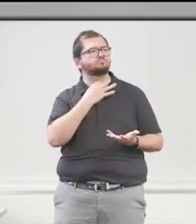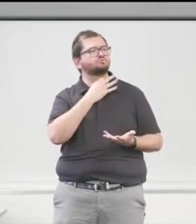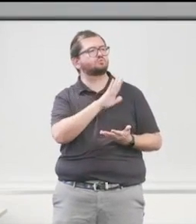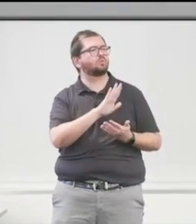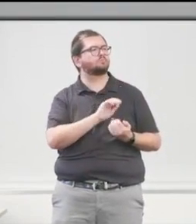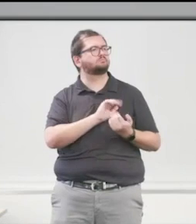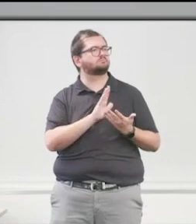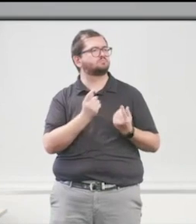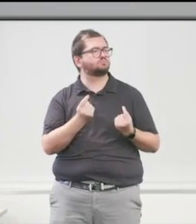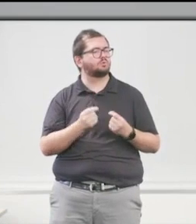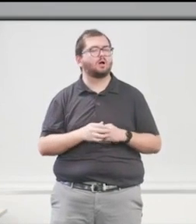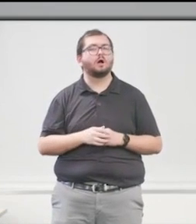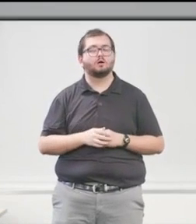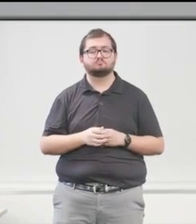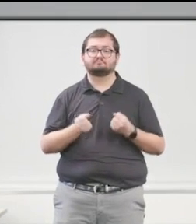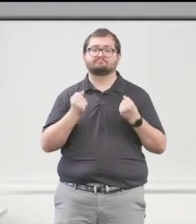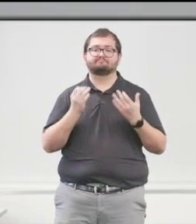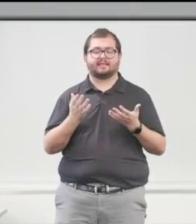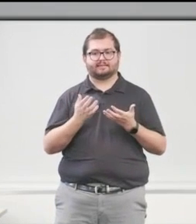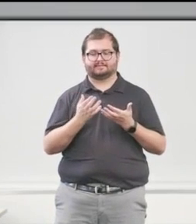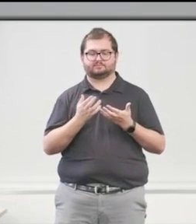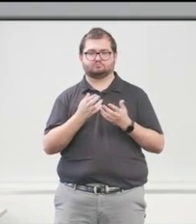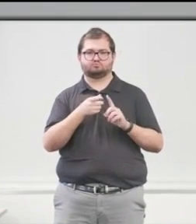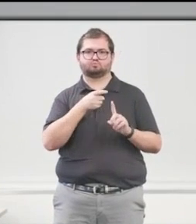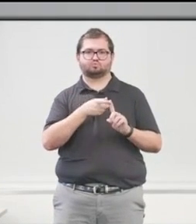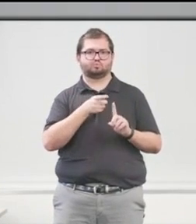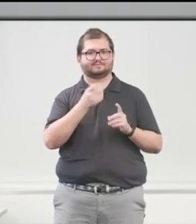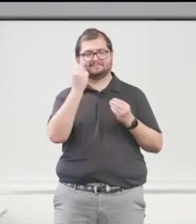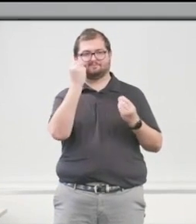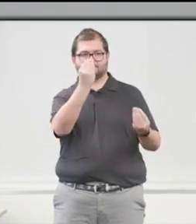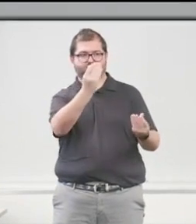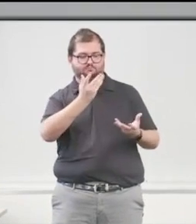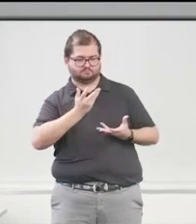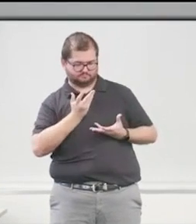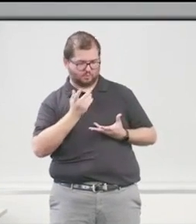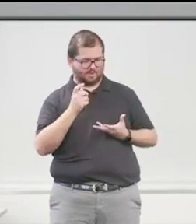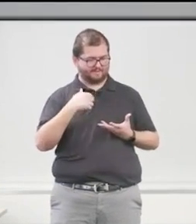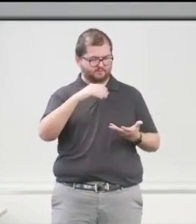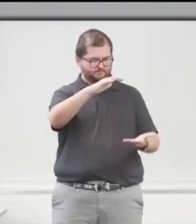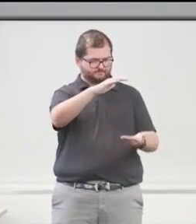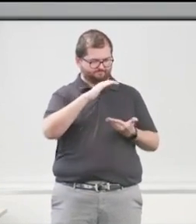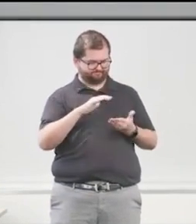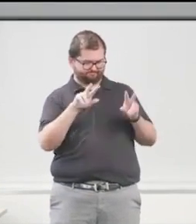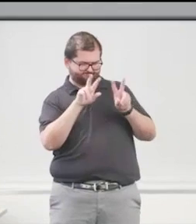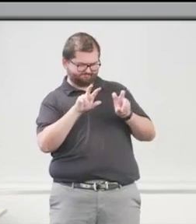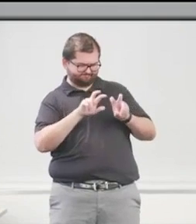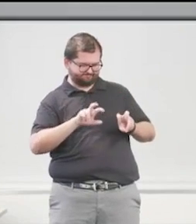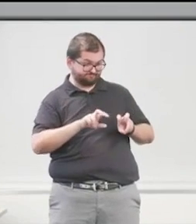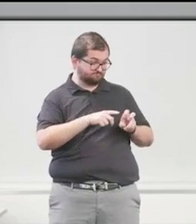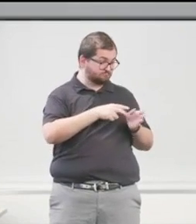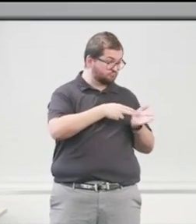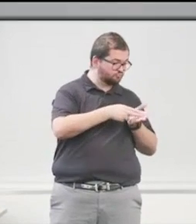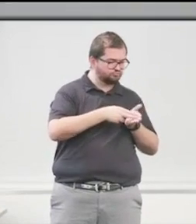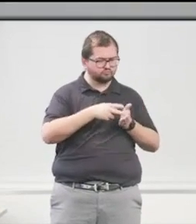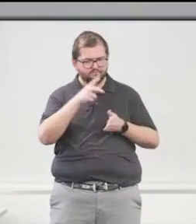lot of sources or information that's coming in, so weeding through that information and really discovering what is the truth or